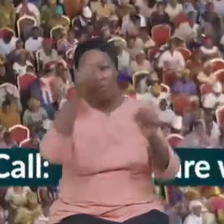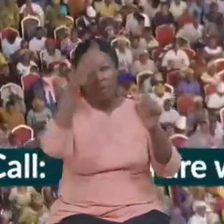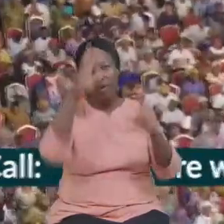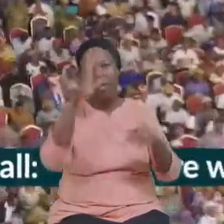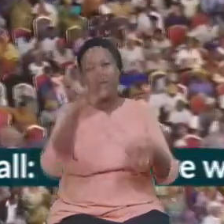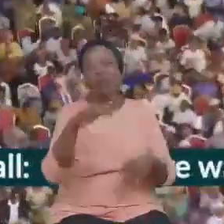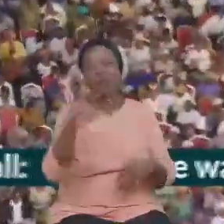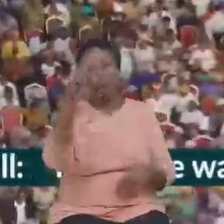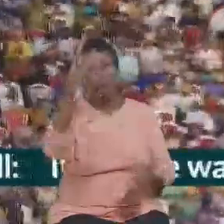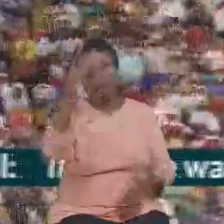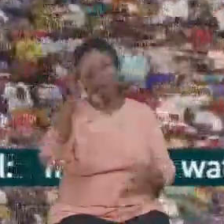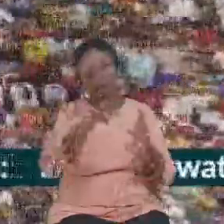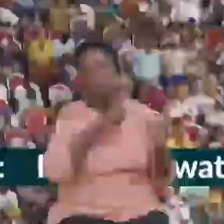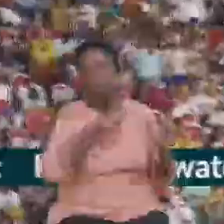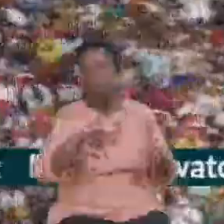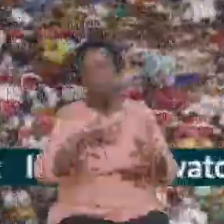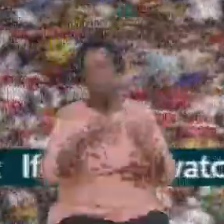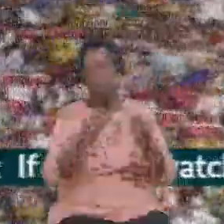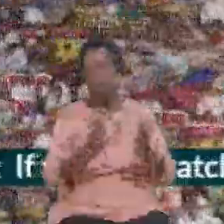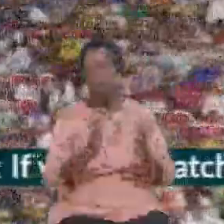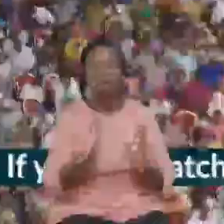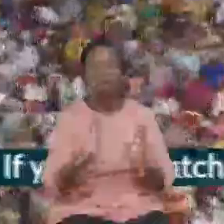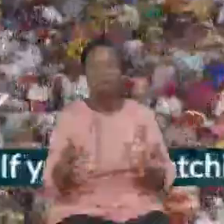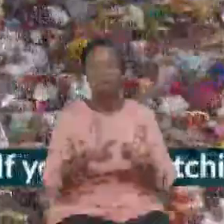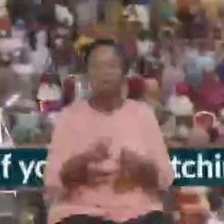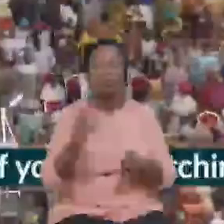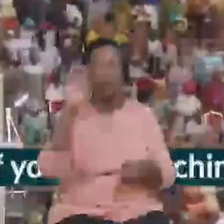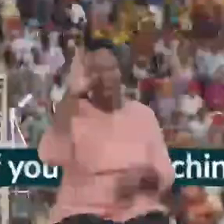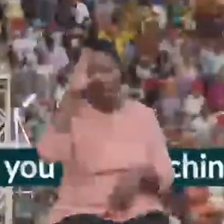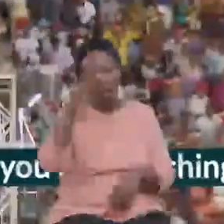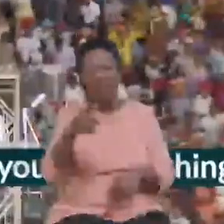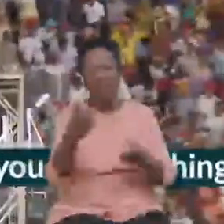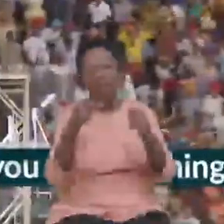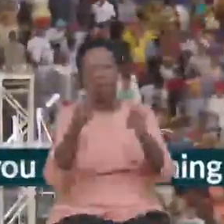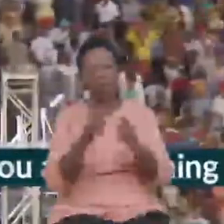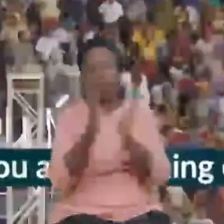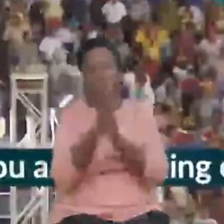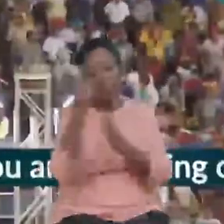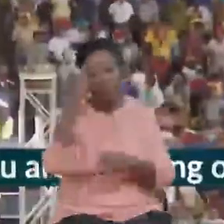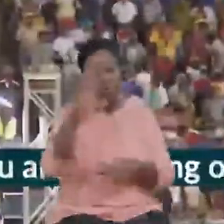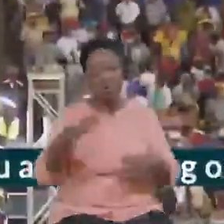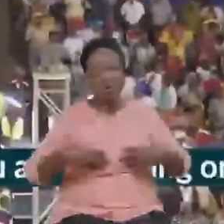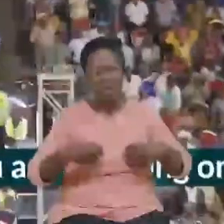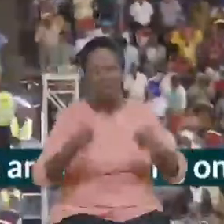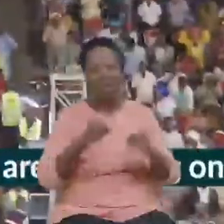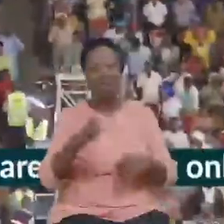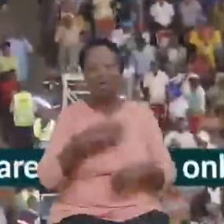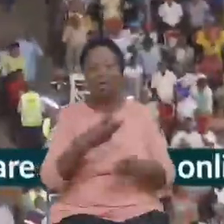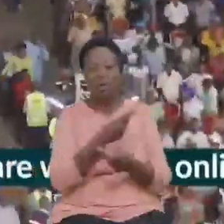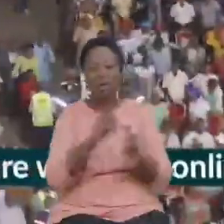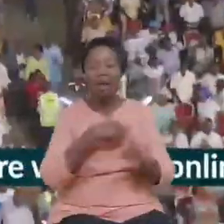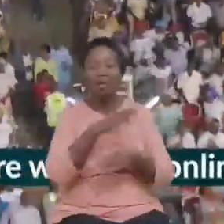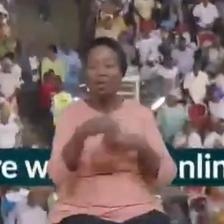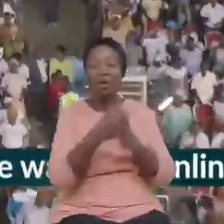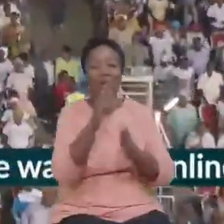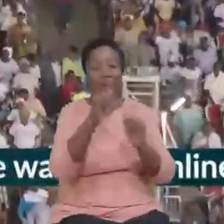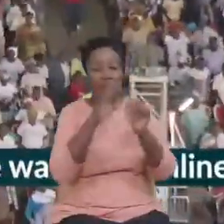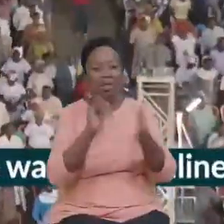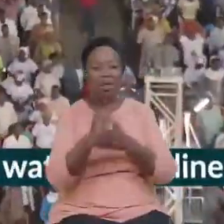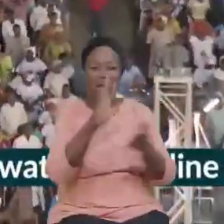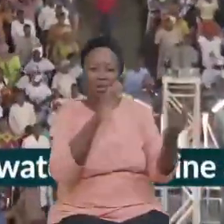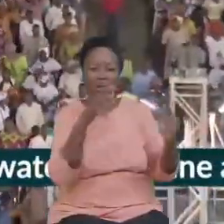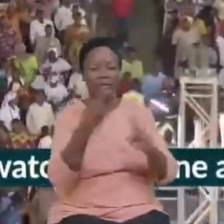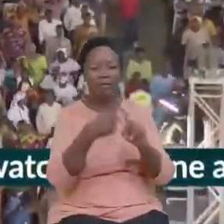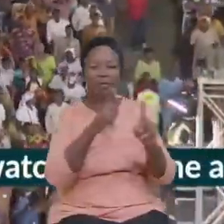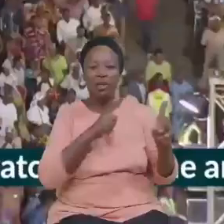our convener as he comes to pray for your healing, your deliverance, and all the blessings we are expecting the Lord to do for